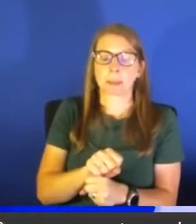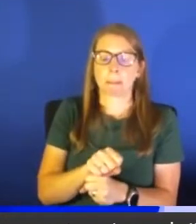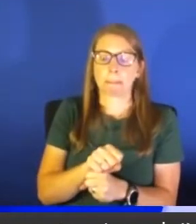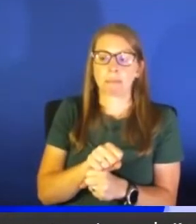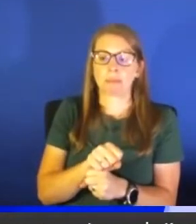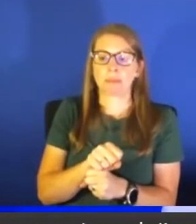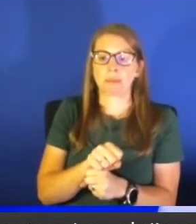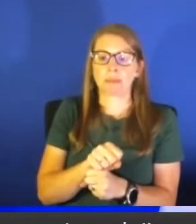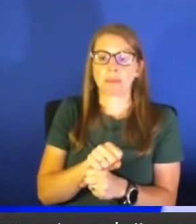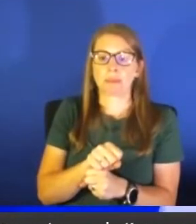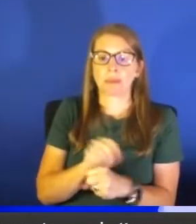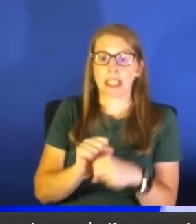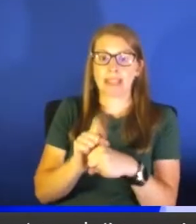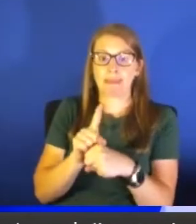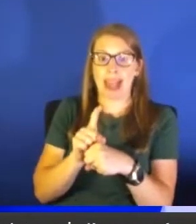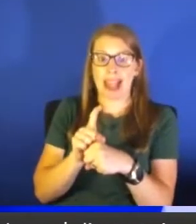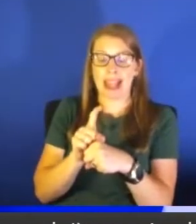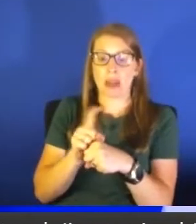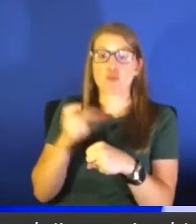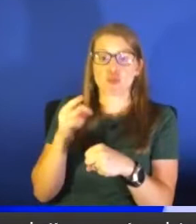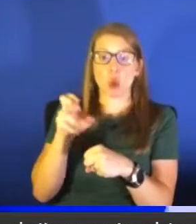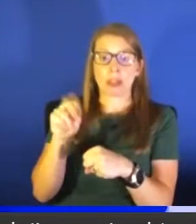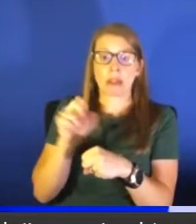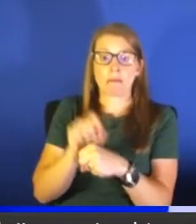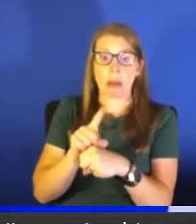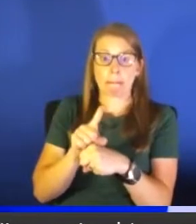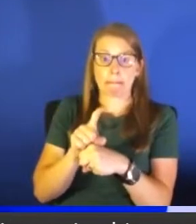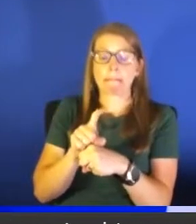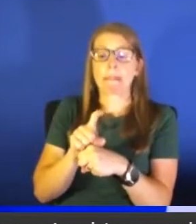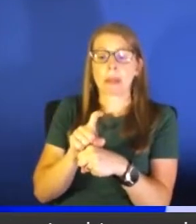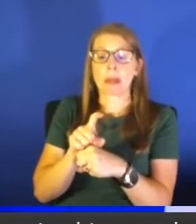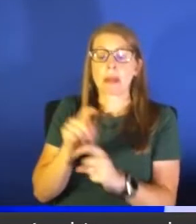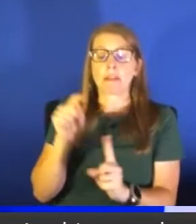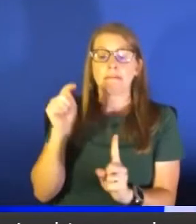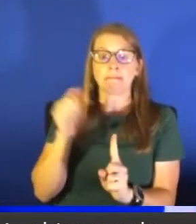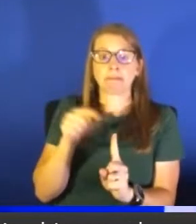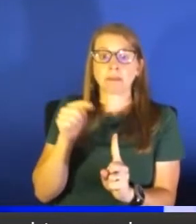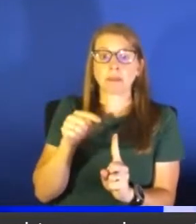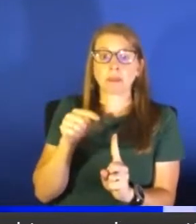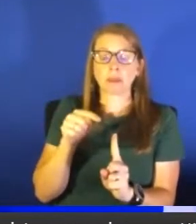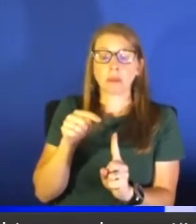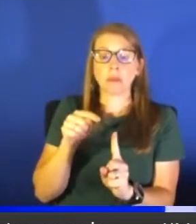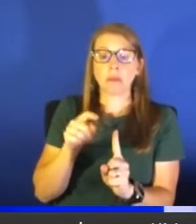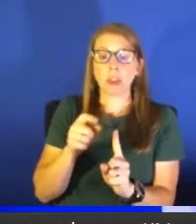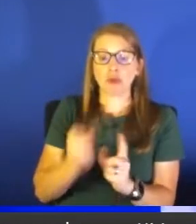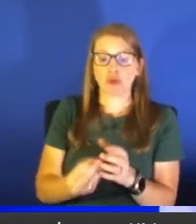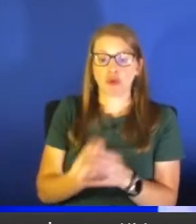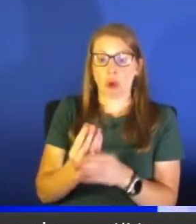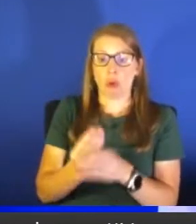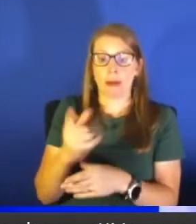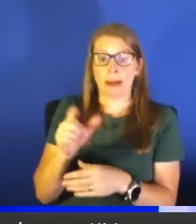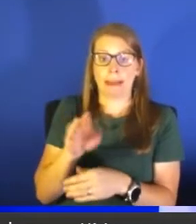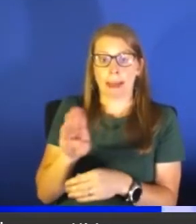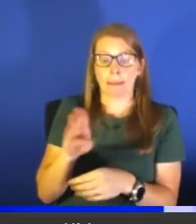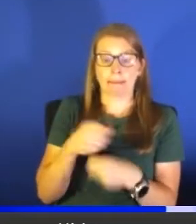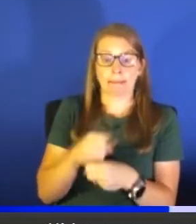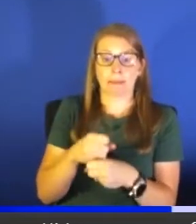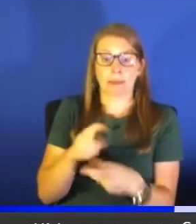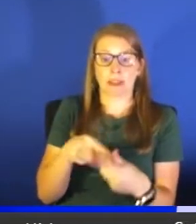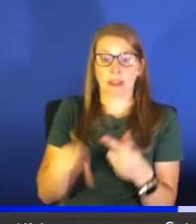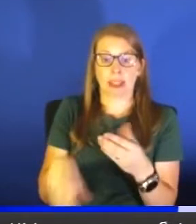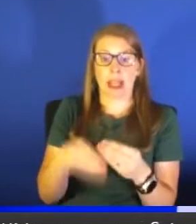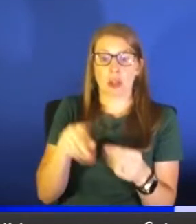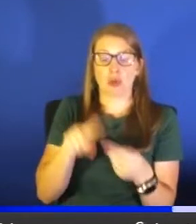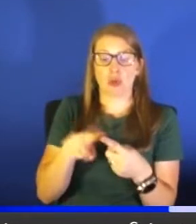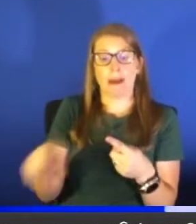the spike protein. A lot of these vaccines are spike. This is a spike protein that they have grown in a lab and created, and then added it to